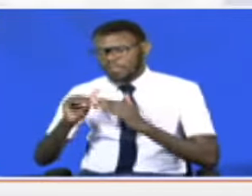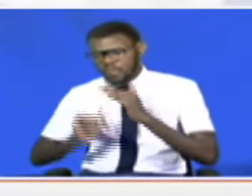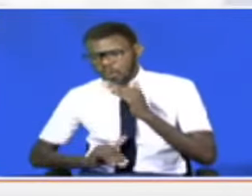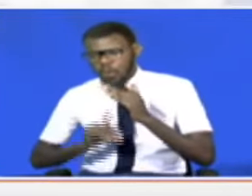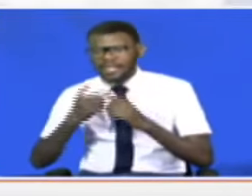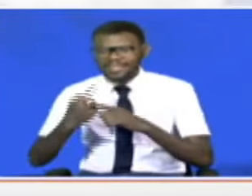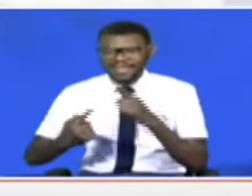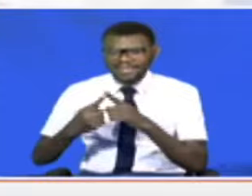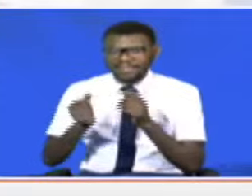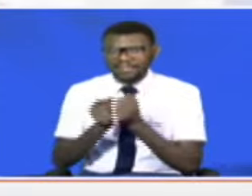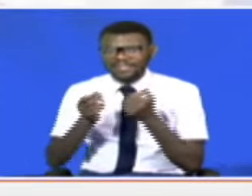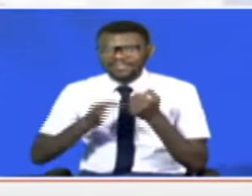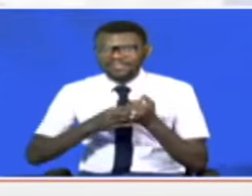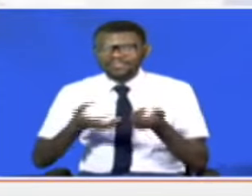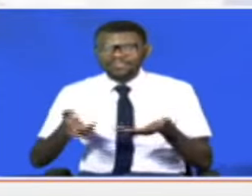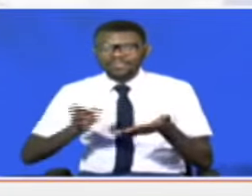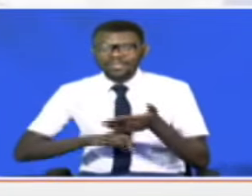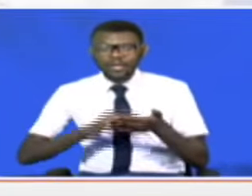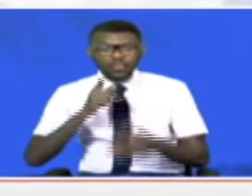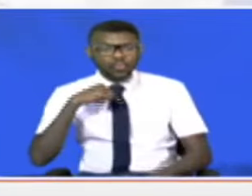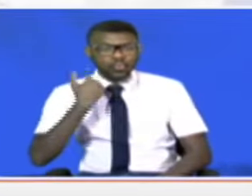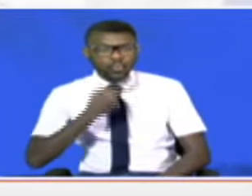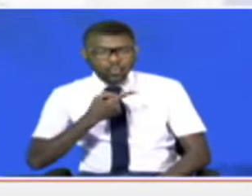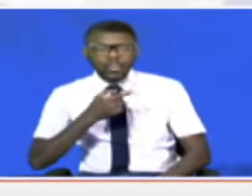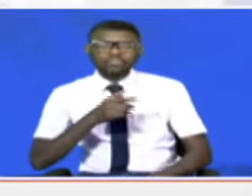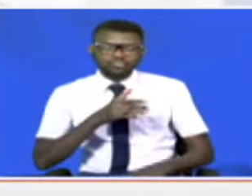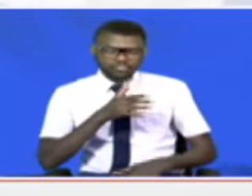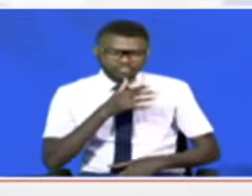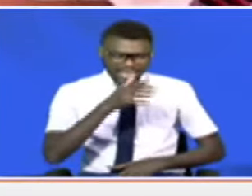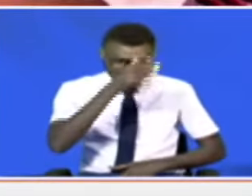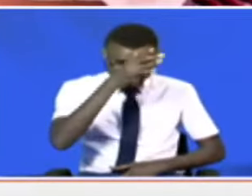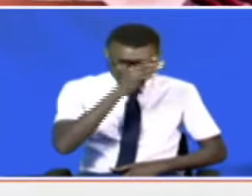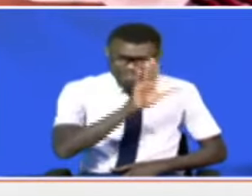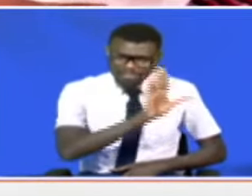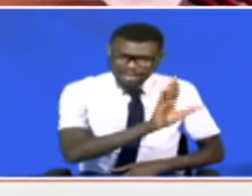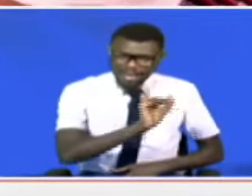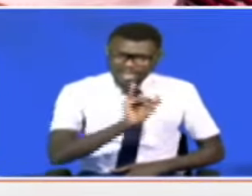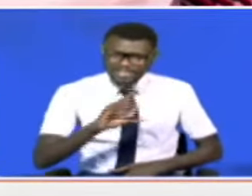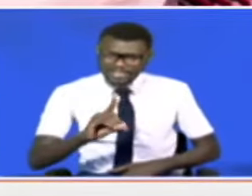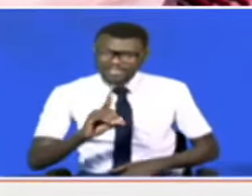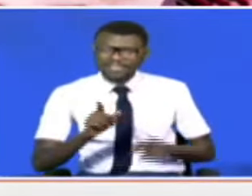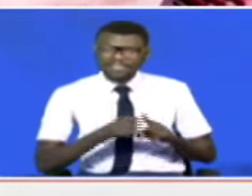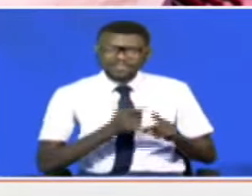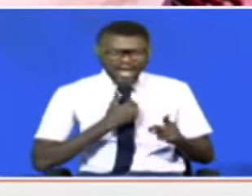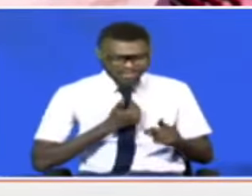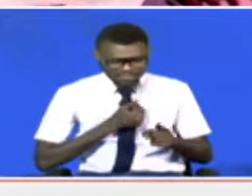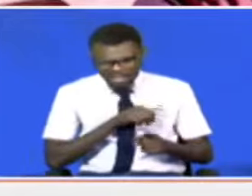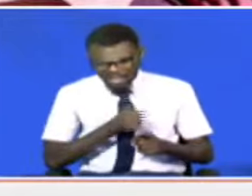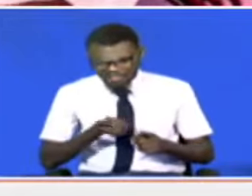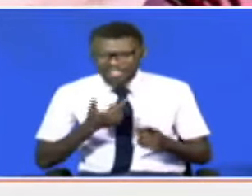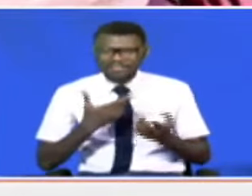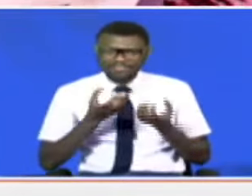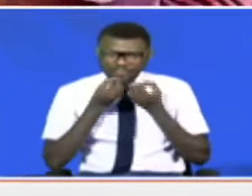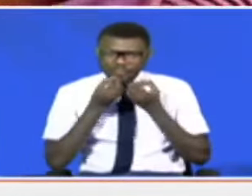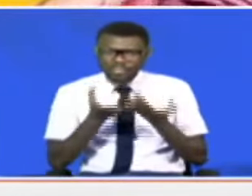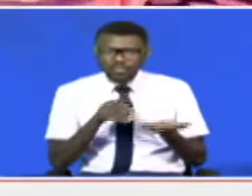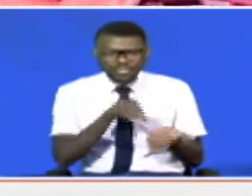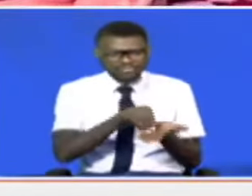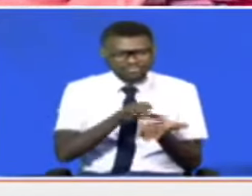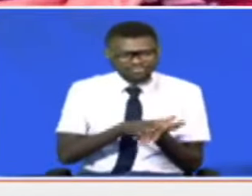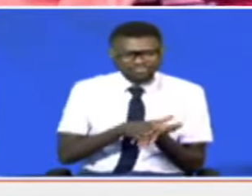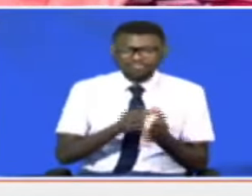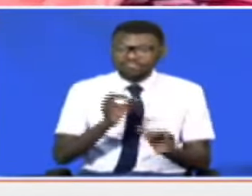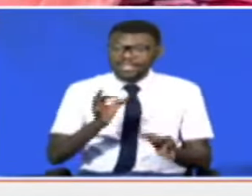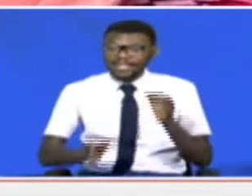years were registered using their guardian's national identification cards and antenatal care records, as those without